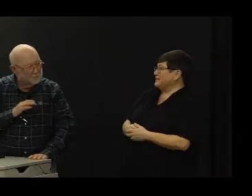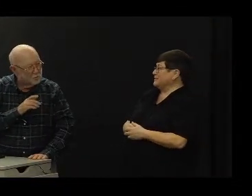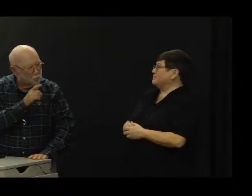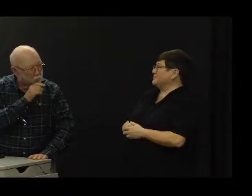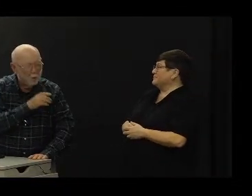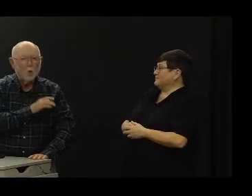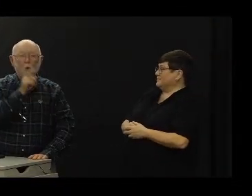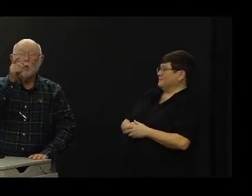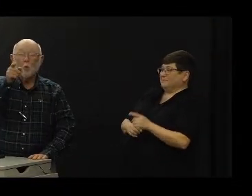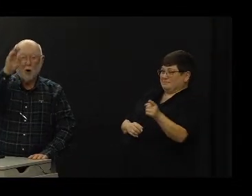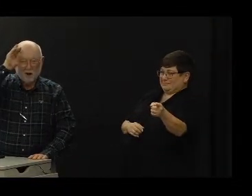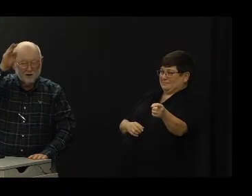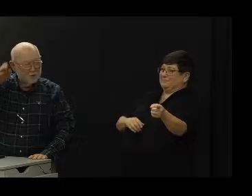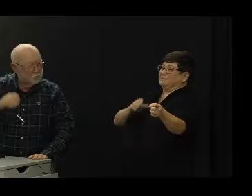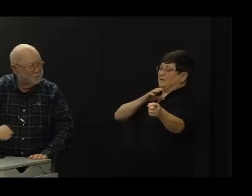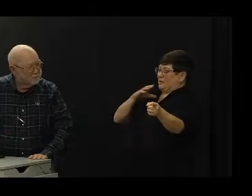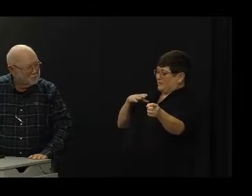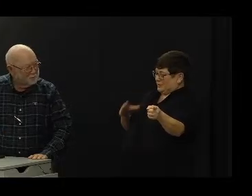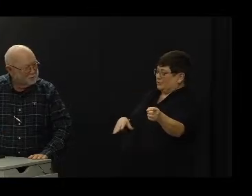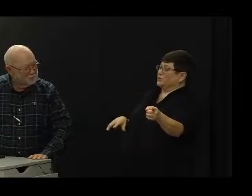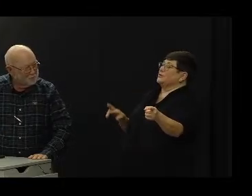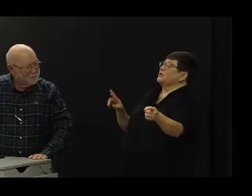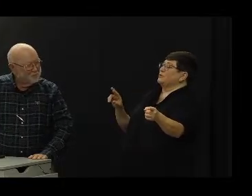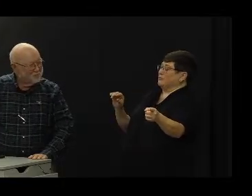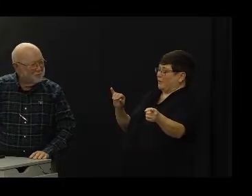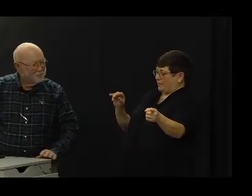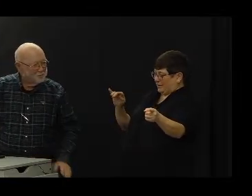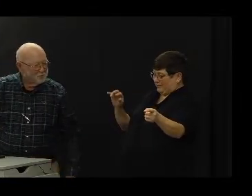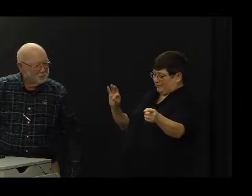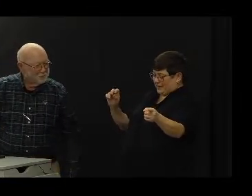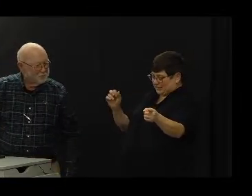But it's something. The commissioner who, oh, yes, hello.